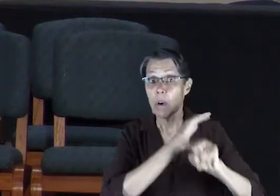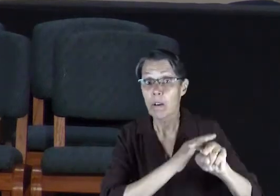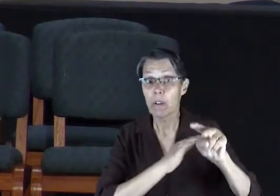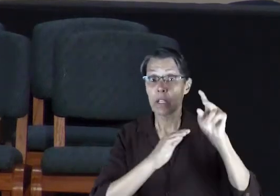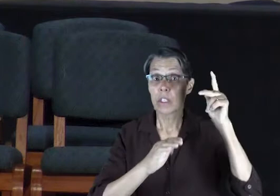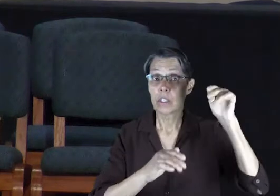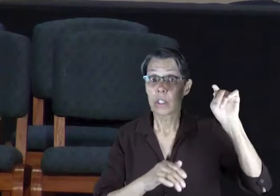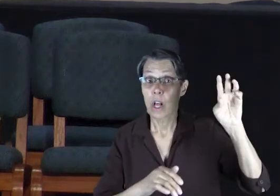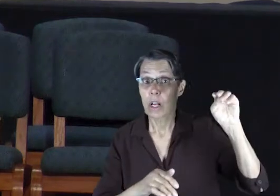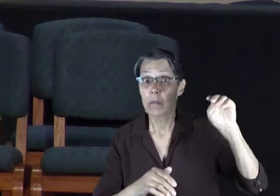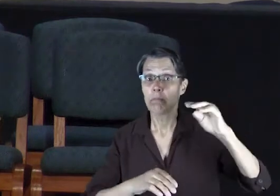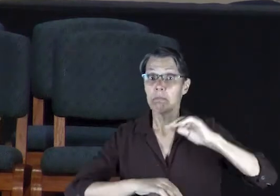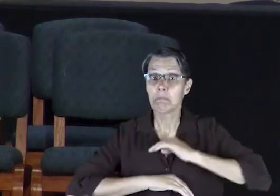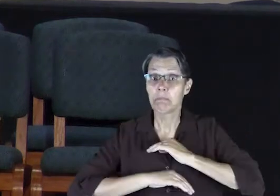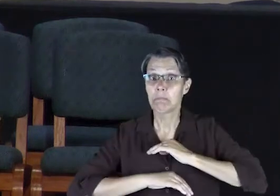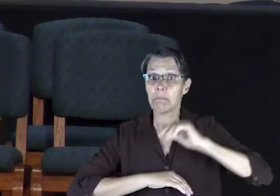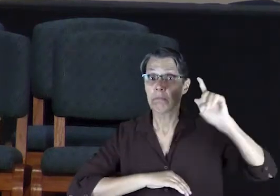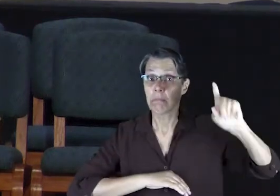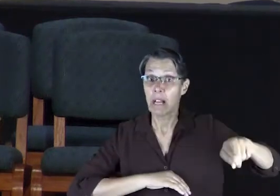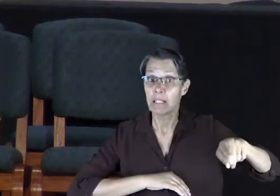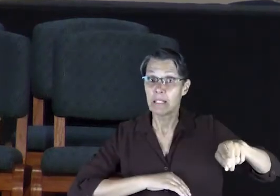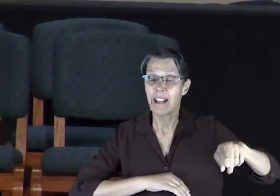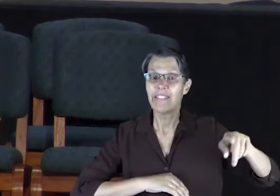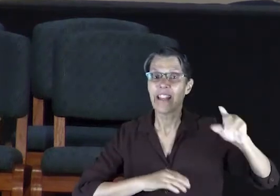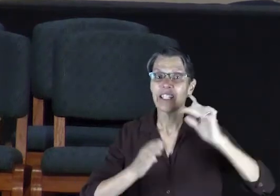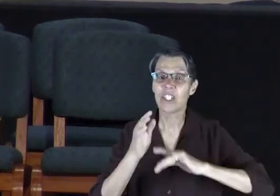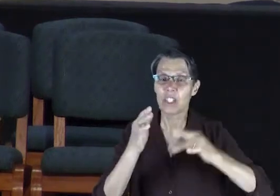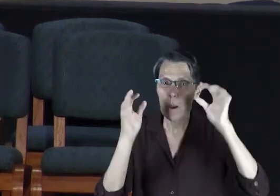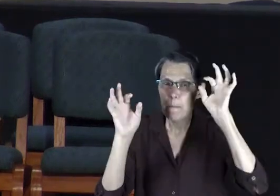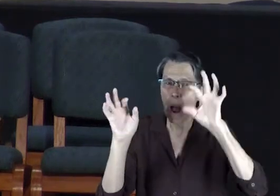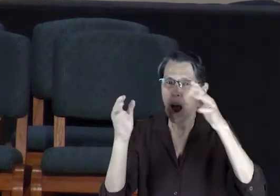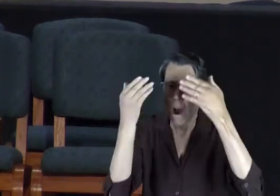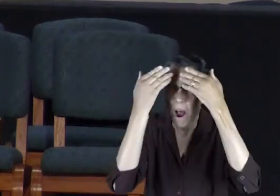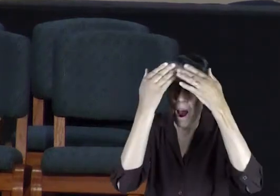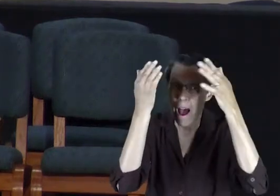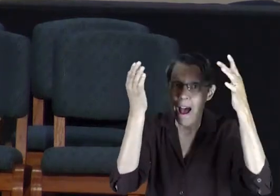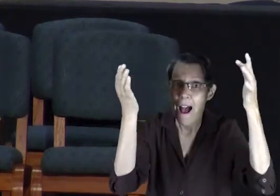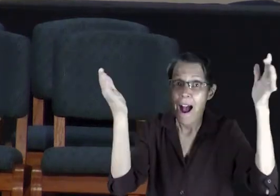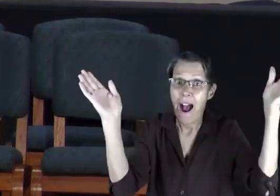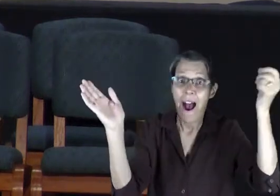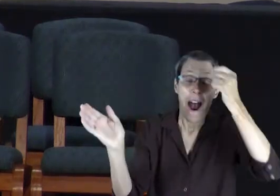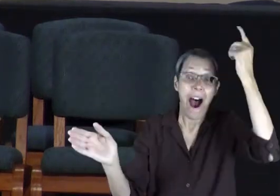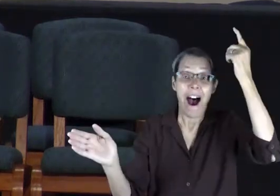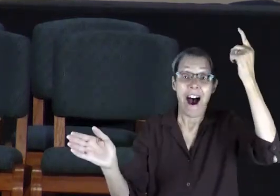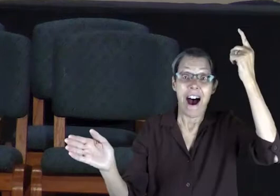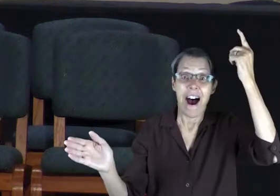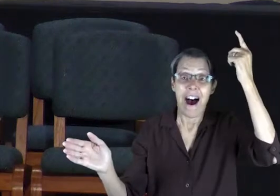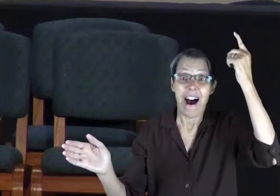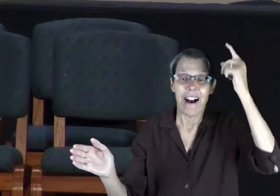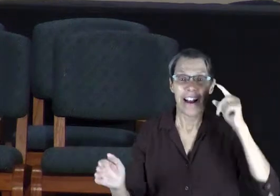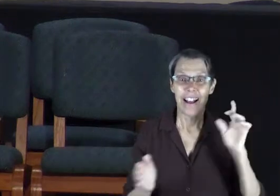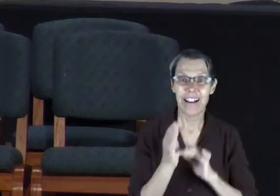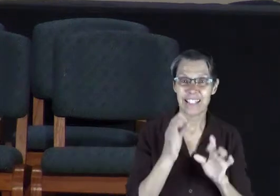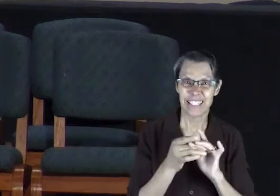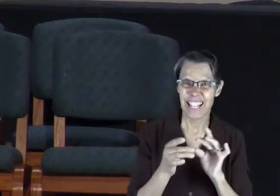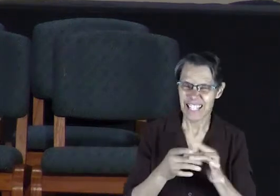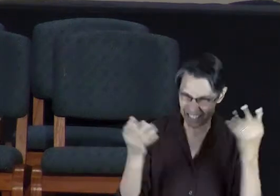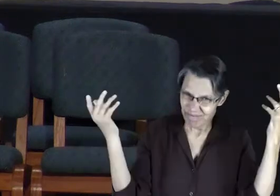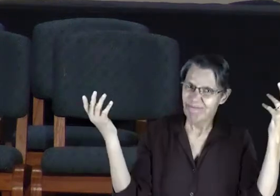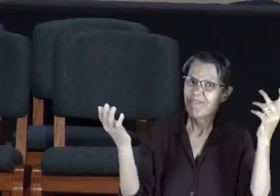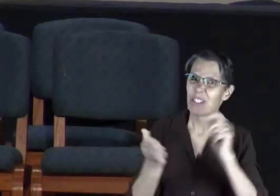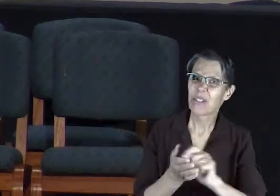Moses, the prophets, and the Psalms must be fulfilled." Then he opened their minds to understand the scriptures, and he said to